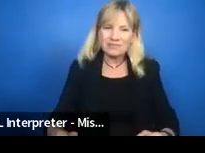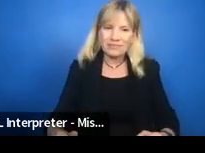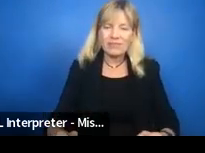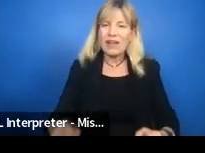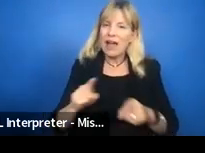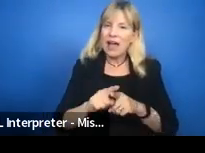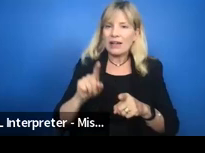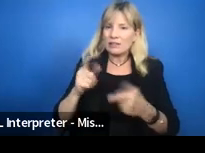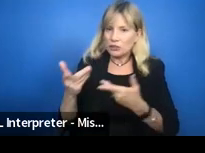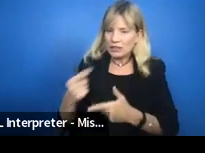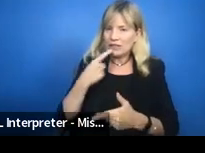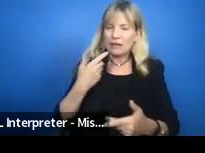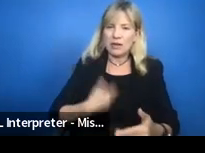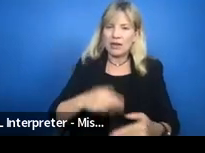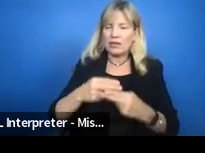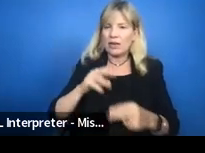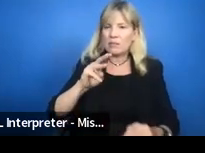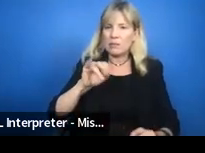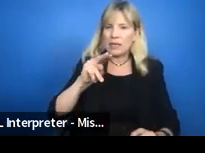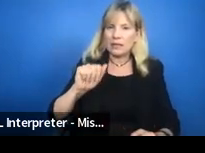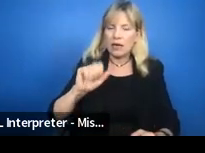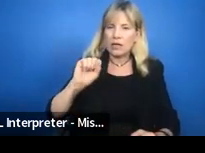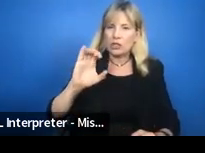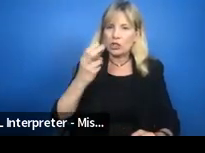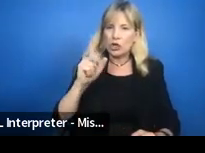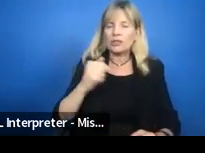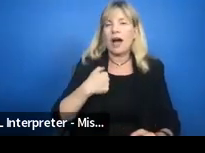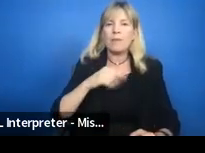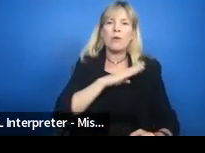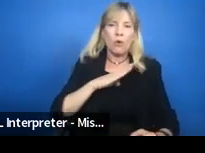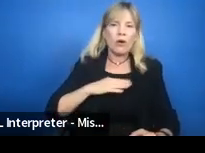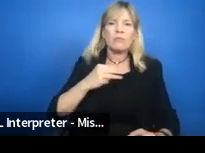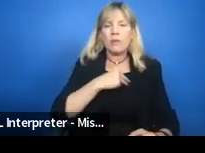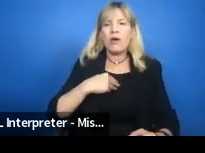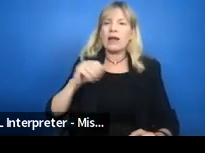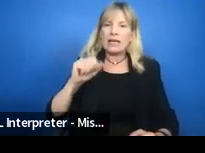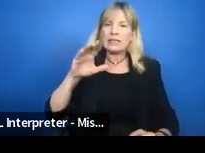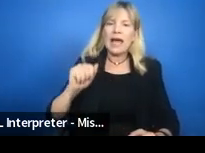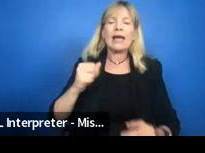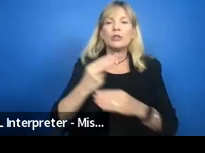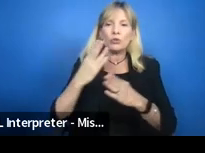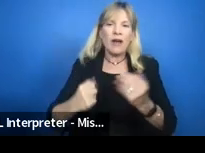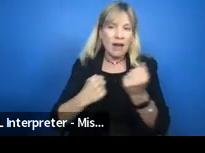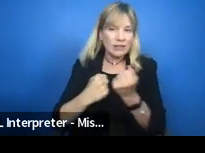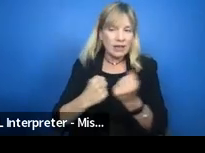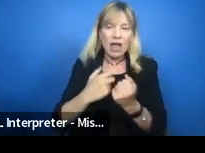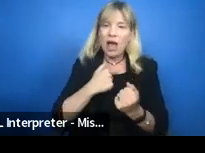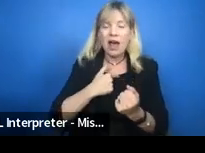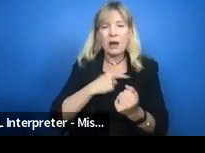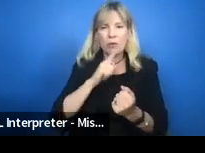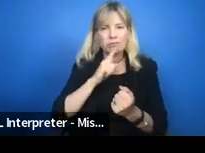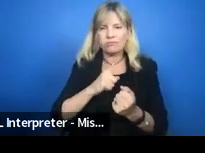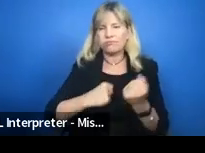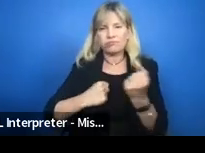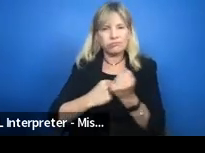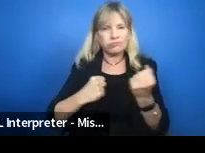Miranda said, my name is Mina Schultz. I am a board member here at ACA Consumer Advocacy and a hardcore health